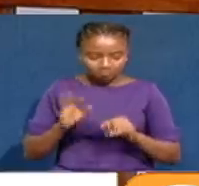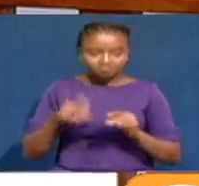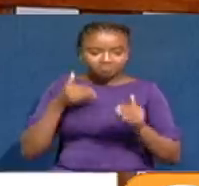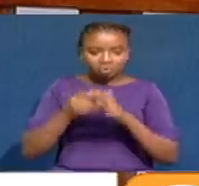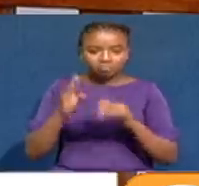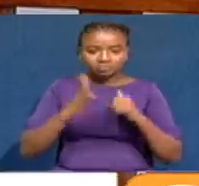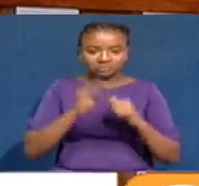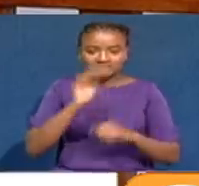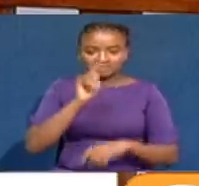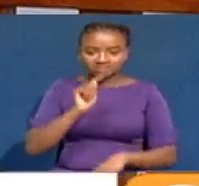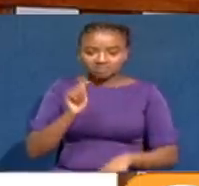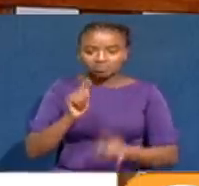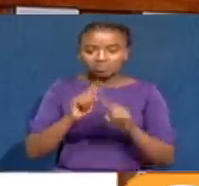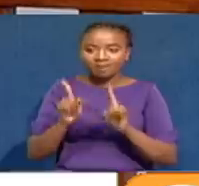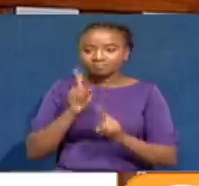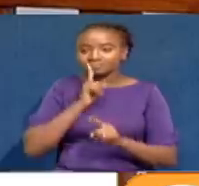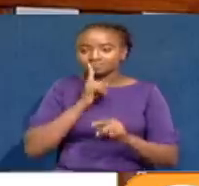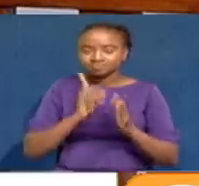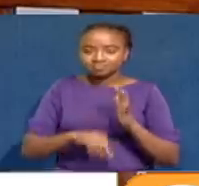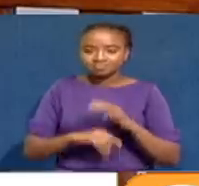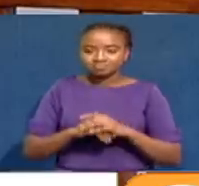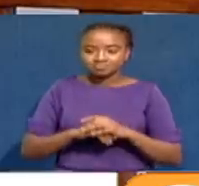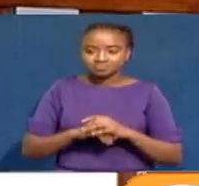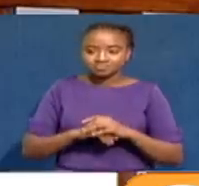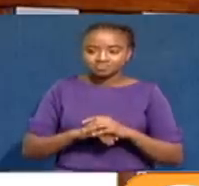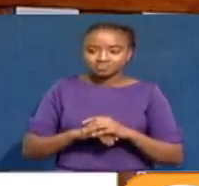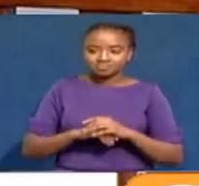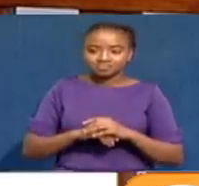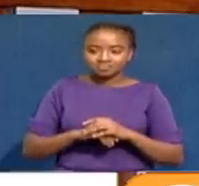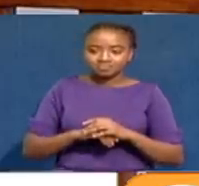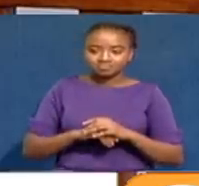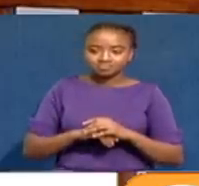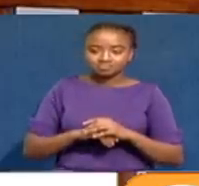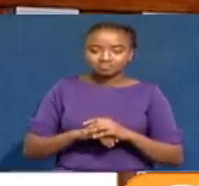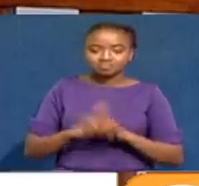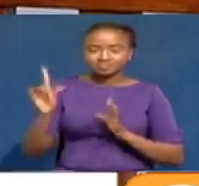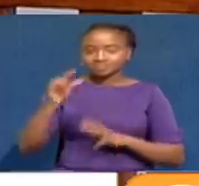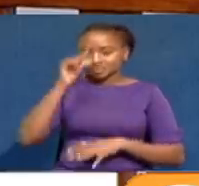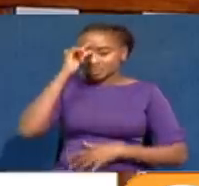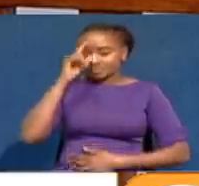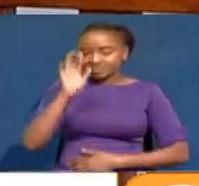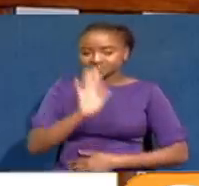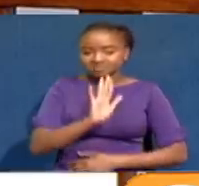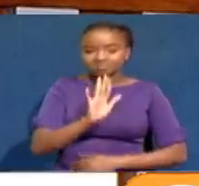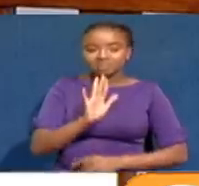9 trillion. But what he's saying about these other things that are outright lie, then government or GOK